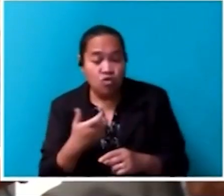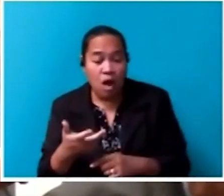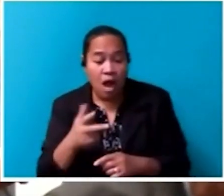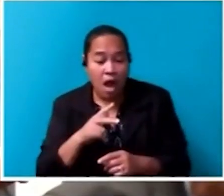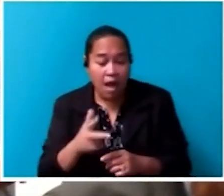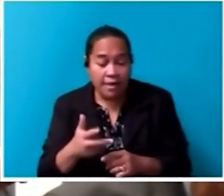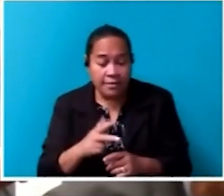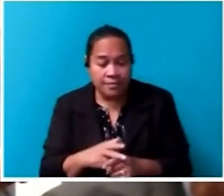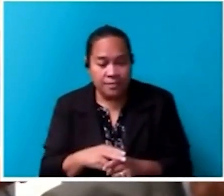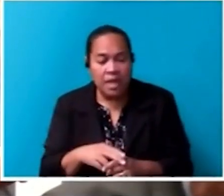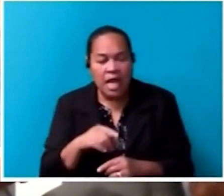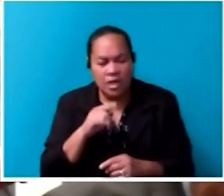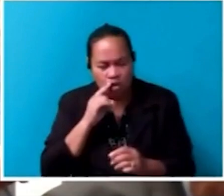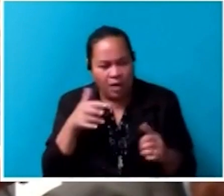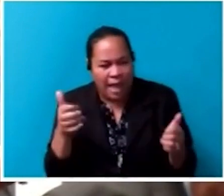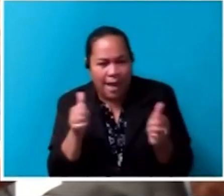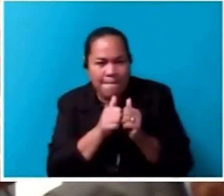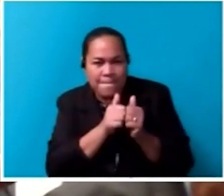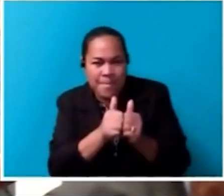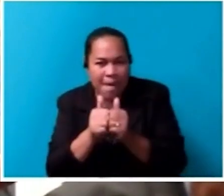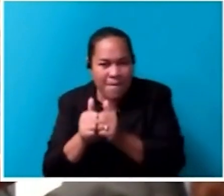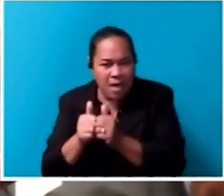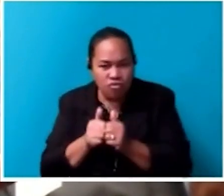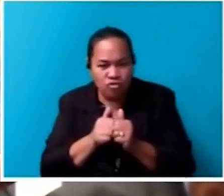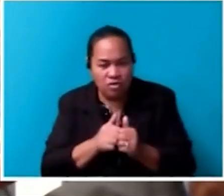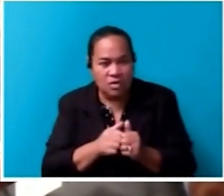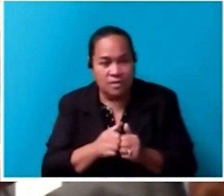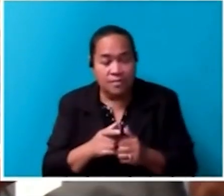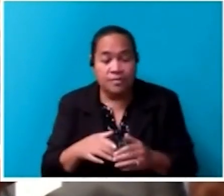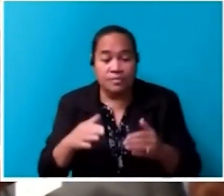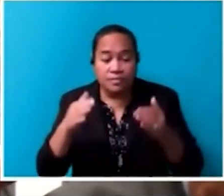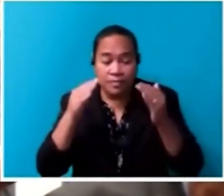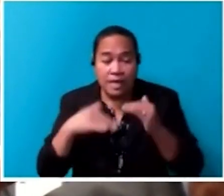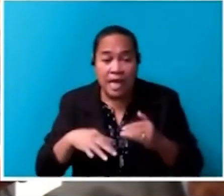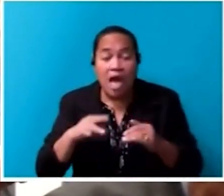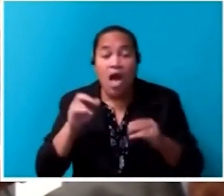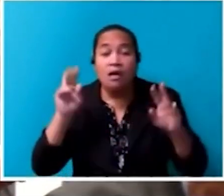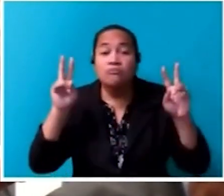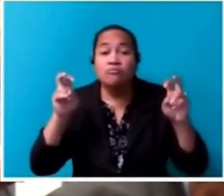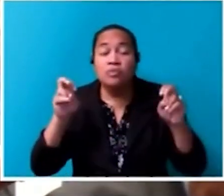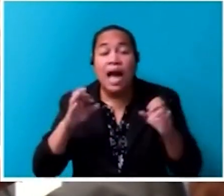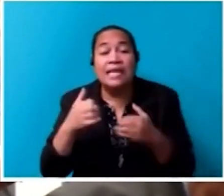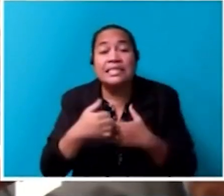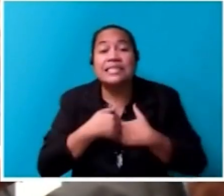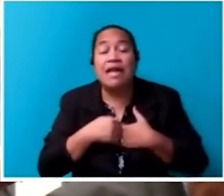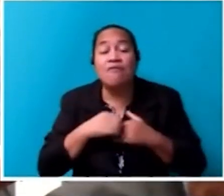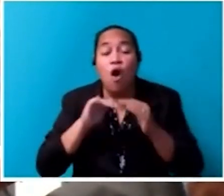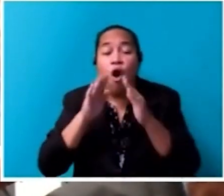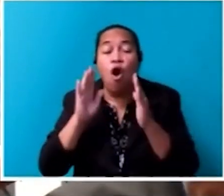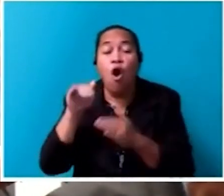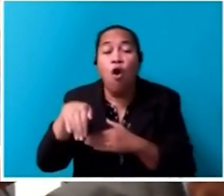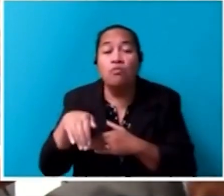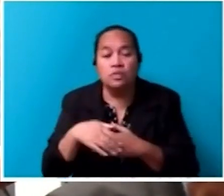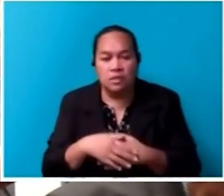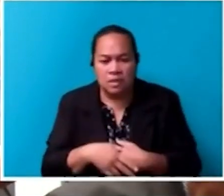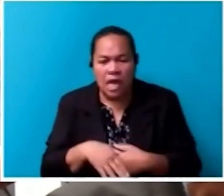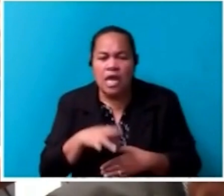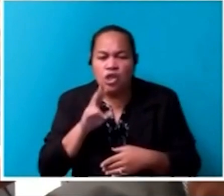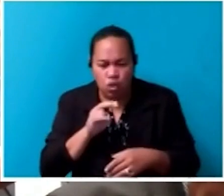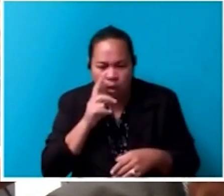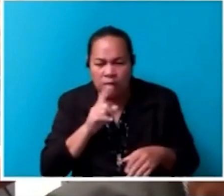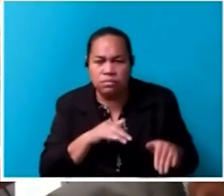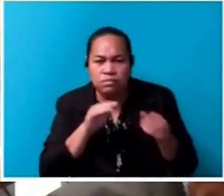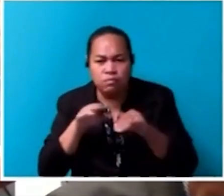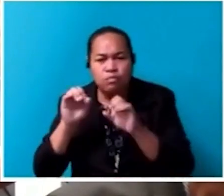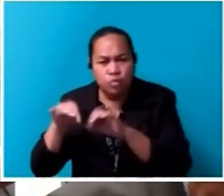peer mentors. Safe homes, participants' accommodation and further nurturing and